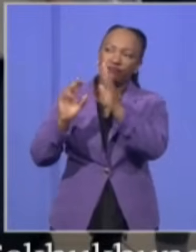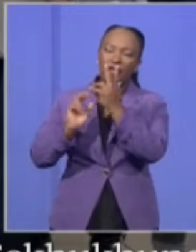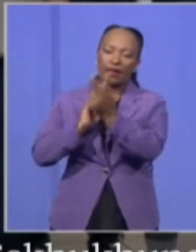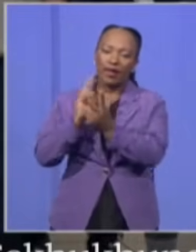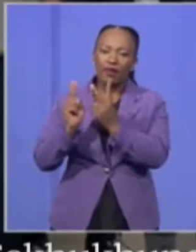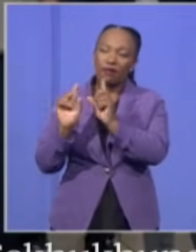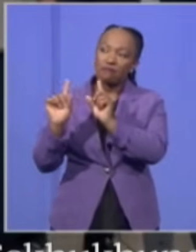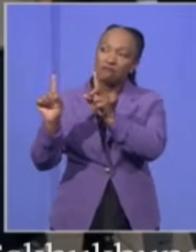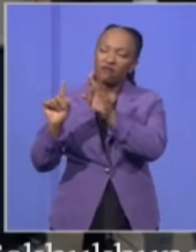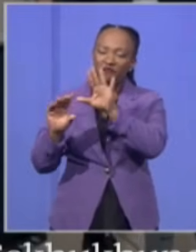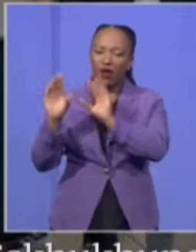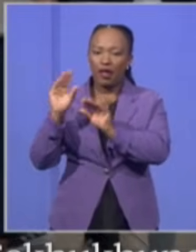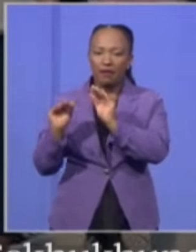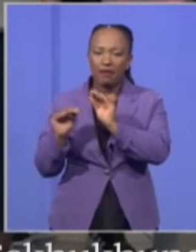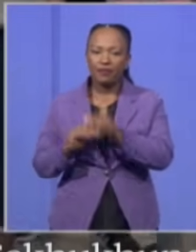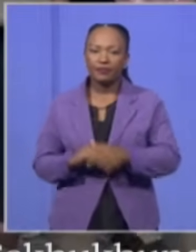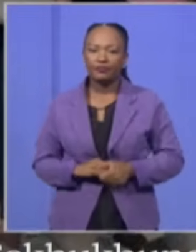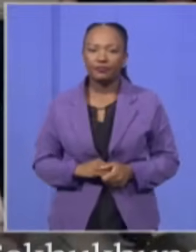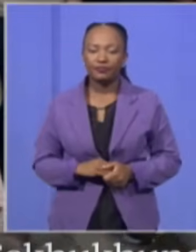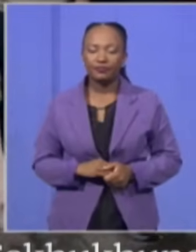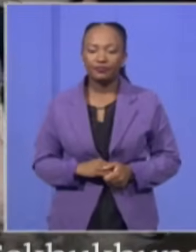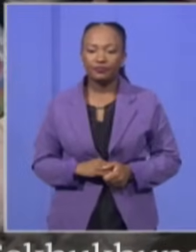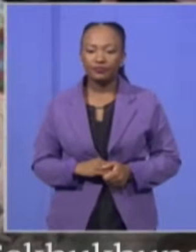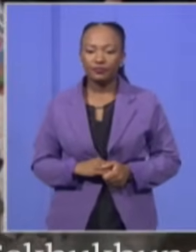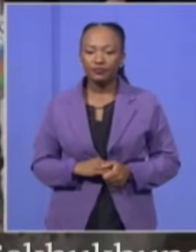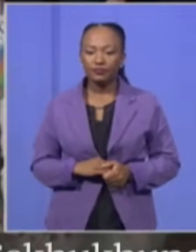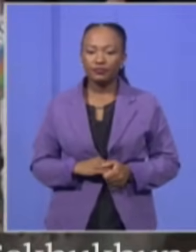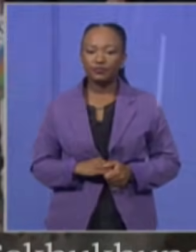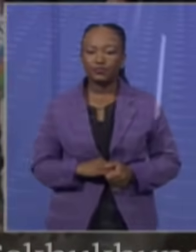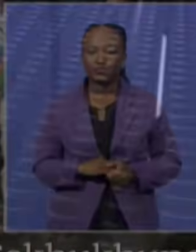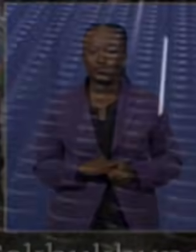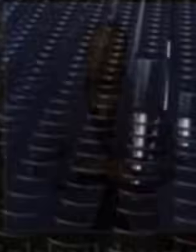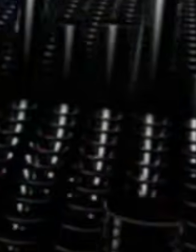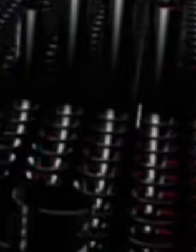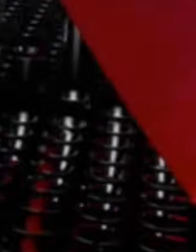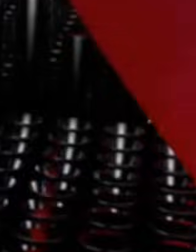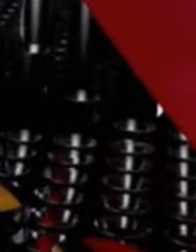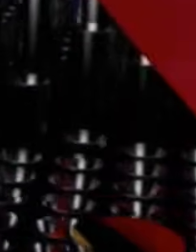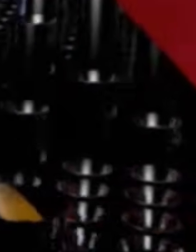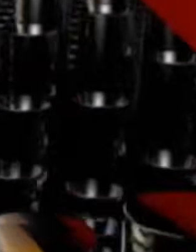wa ditaba tša SABC ga Sekhukhune.